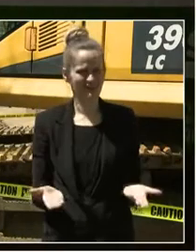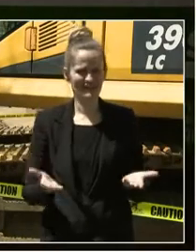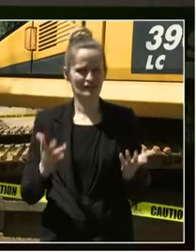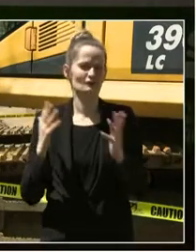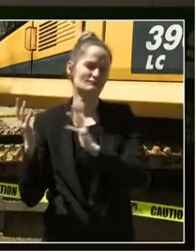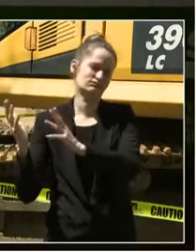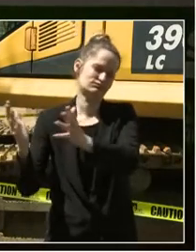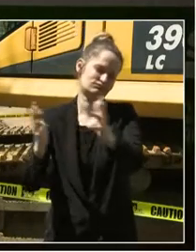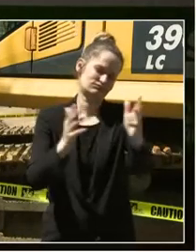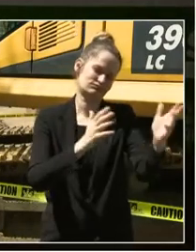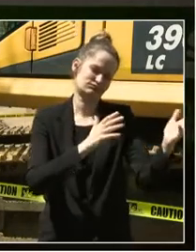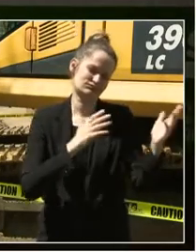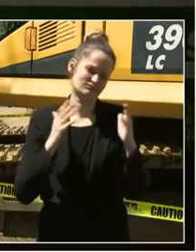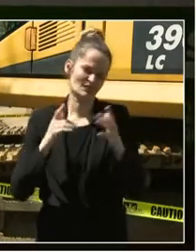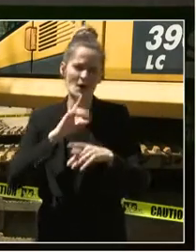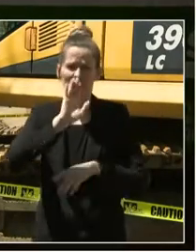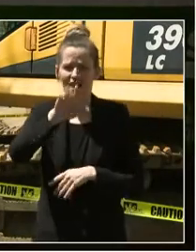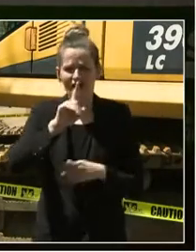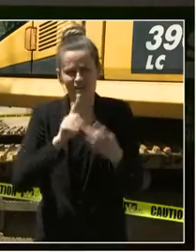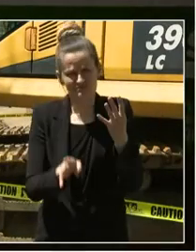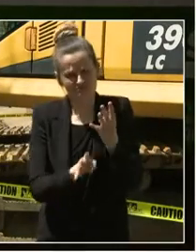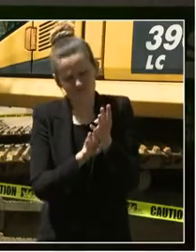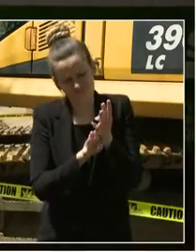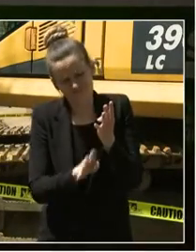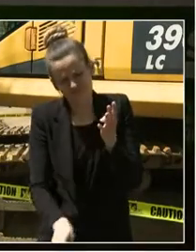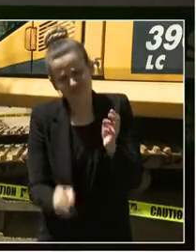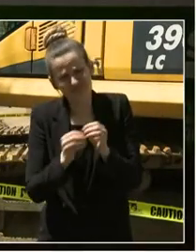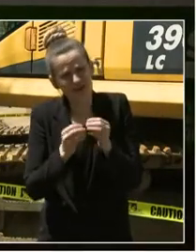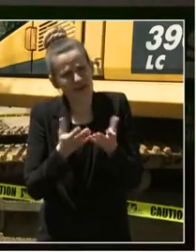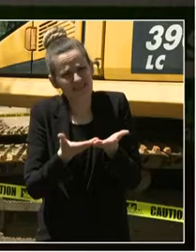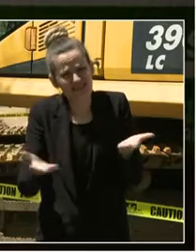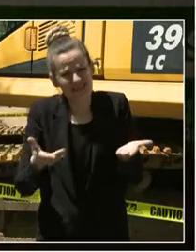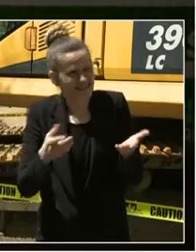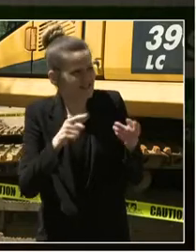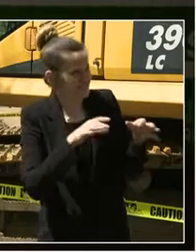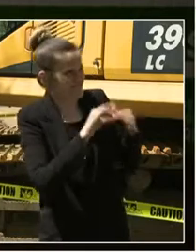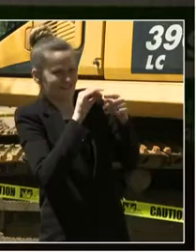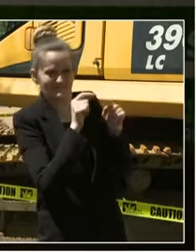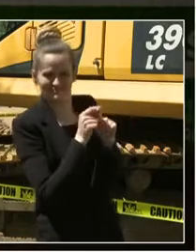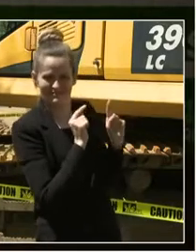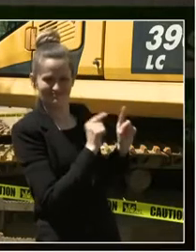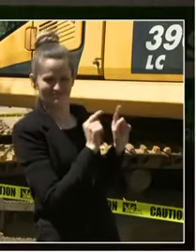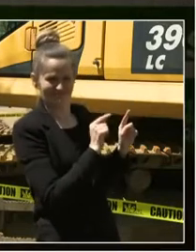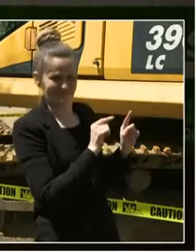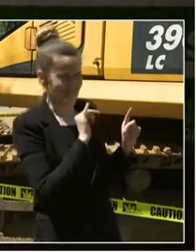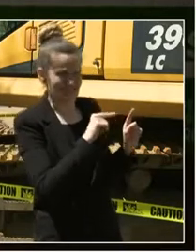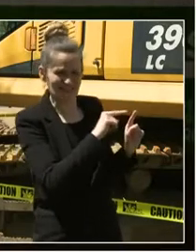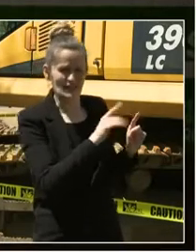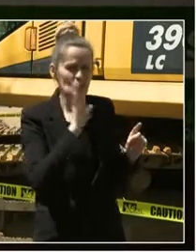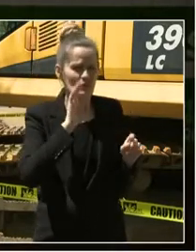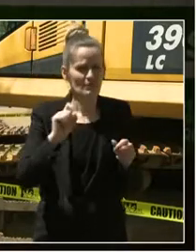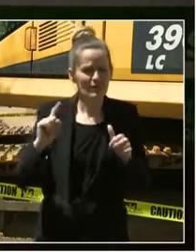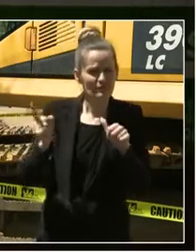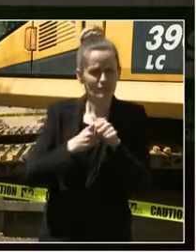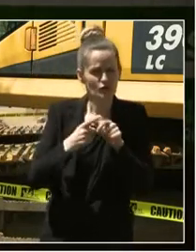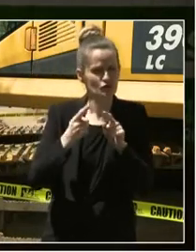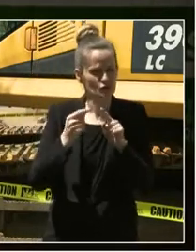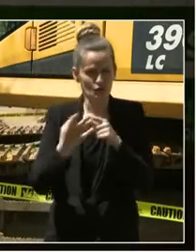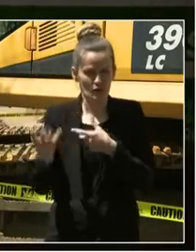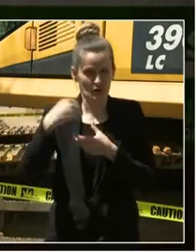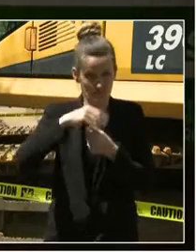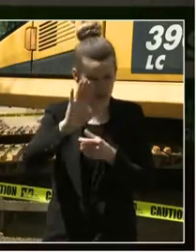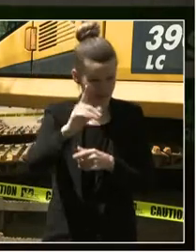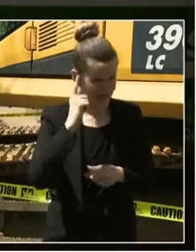And there's much more to come. The Joy Evans Therapeutic Recreation Center will be the first to incorporate, and hear me out, a